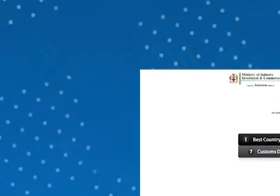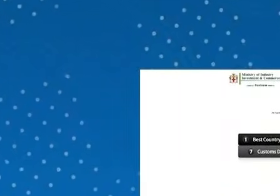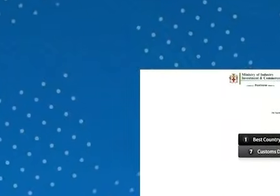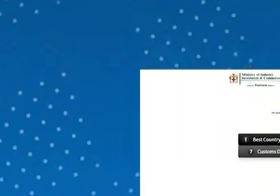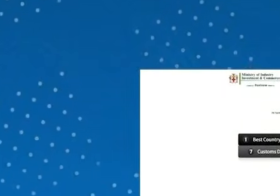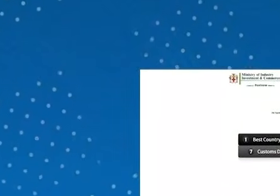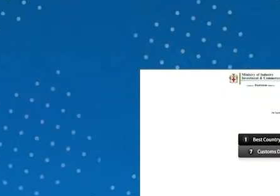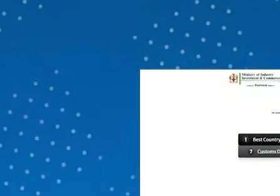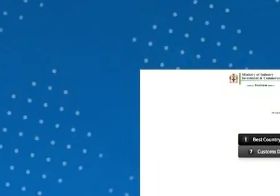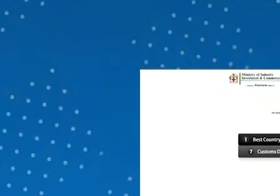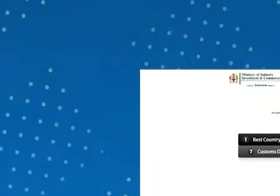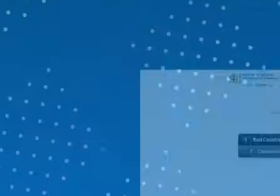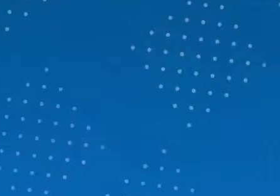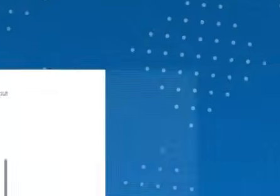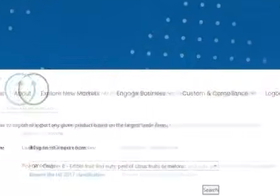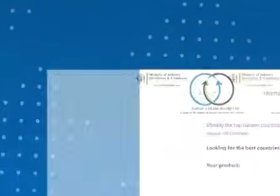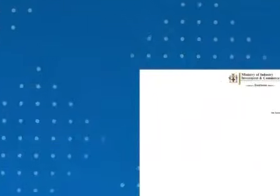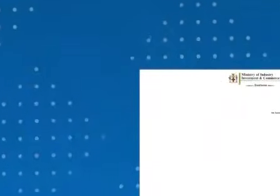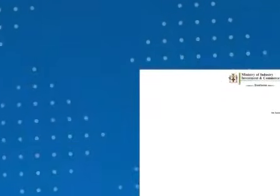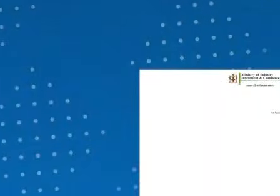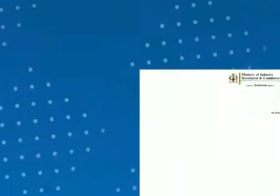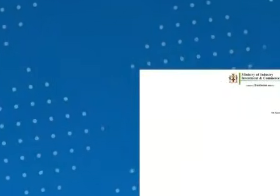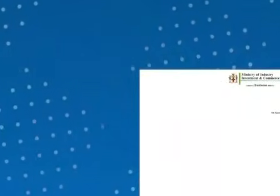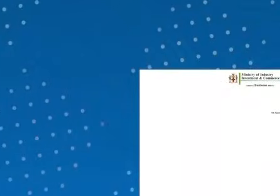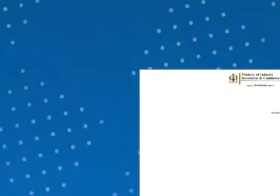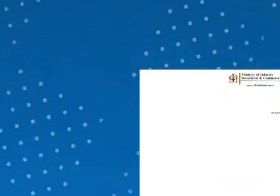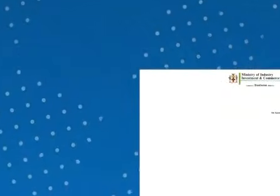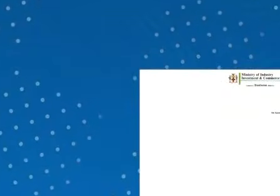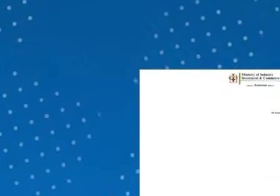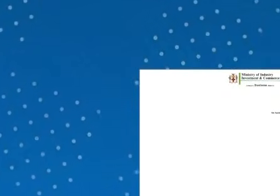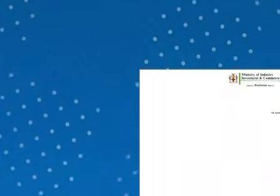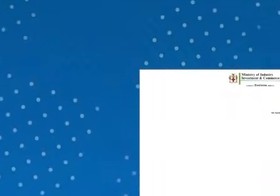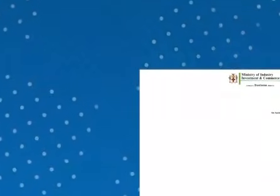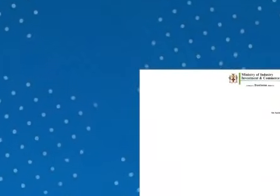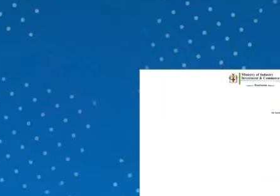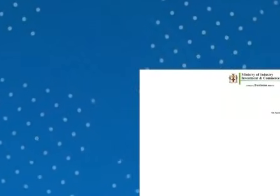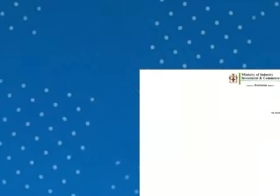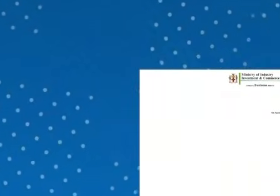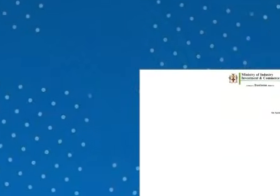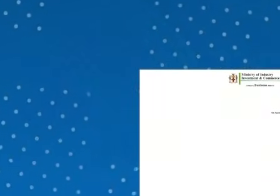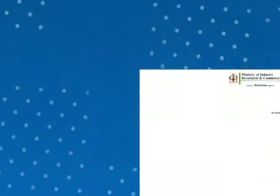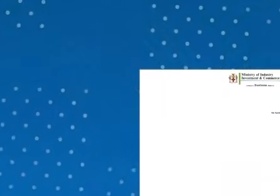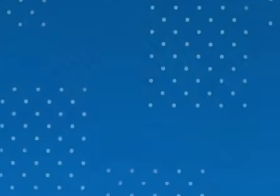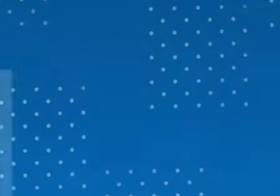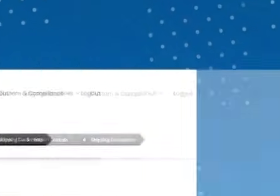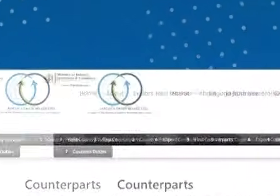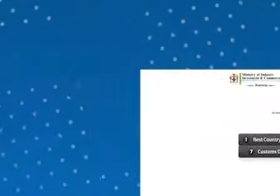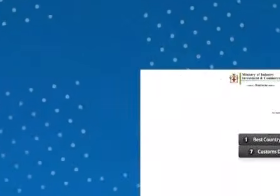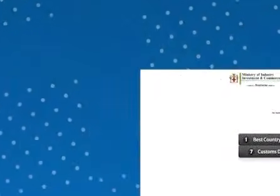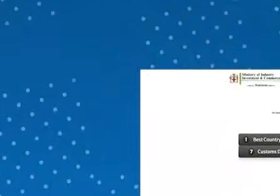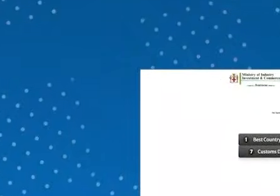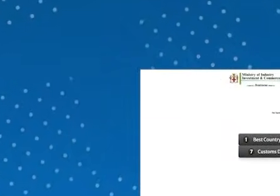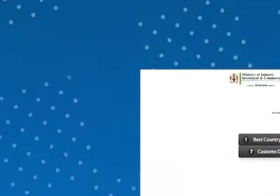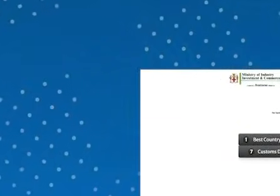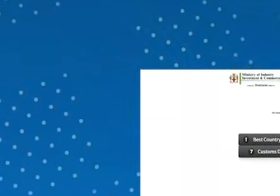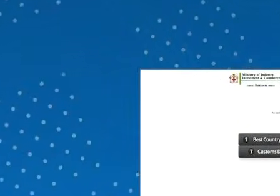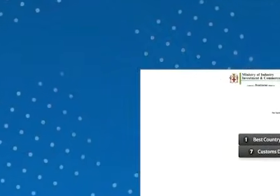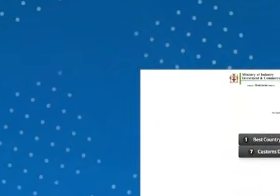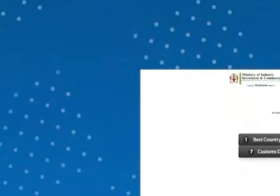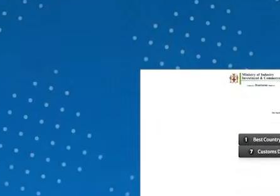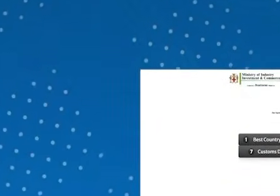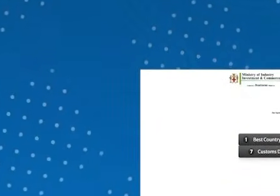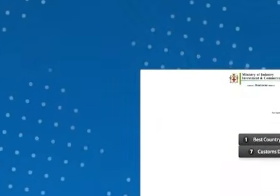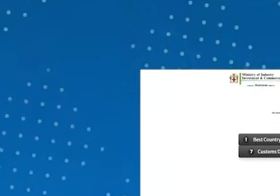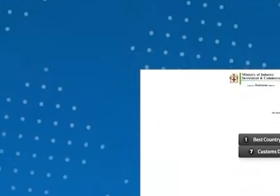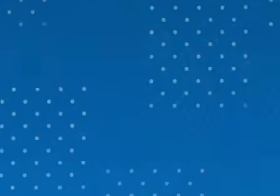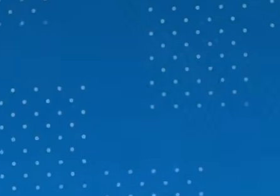high-demand international markets. Gain access to trade analytics that guide your business decisions. Identify and engage with